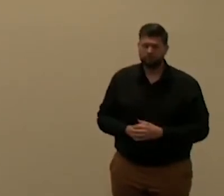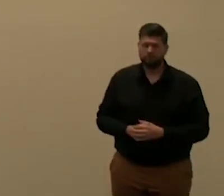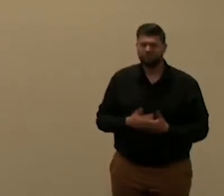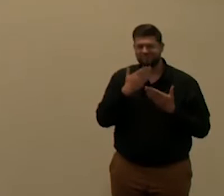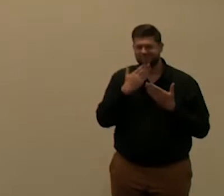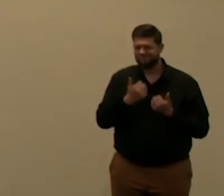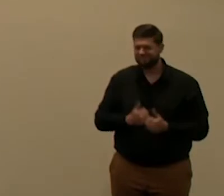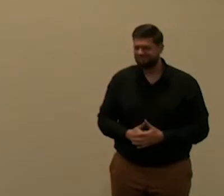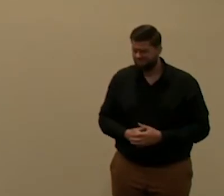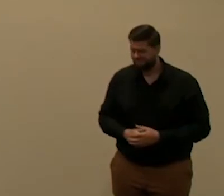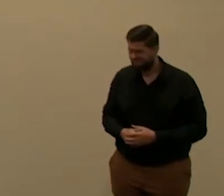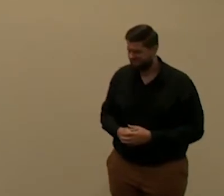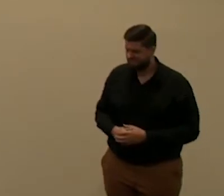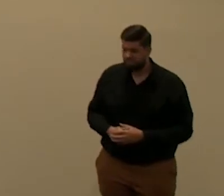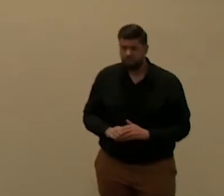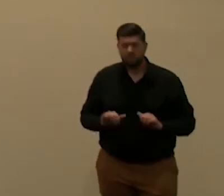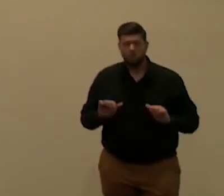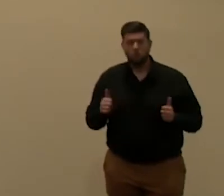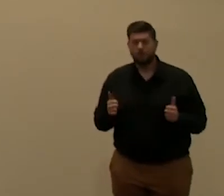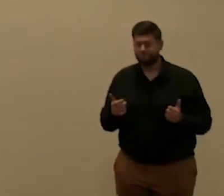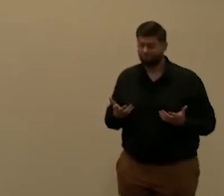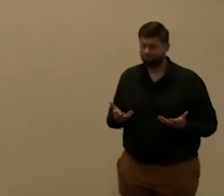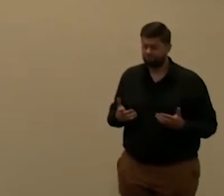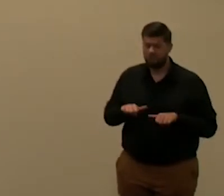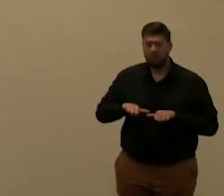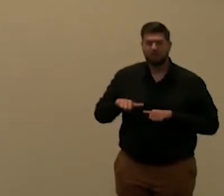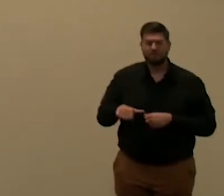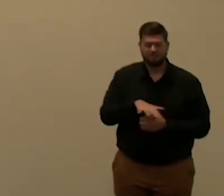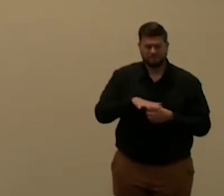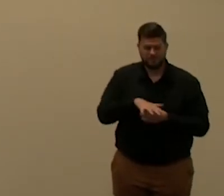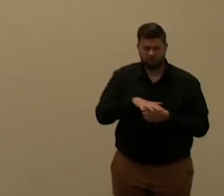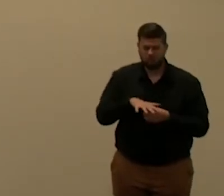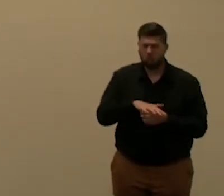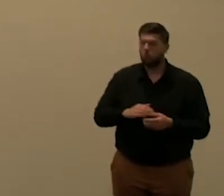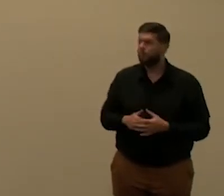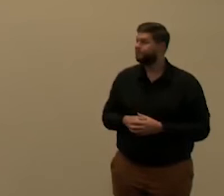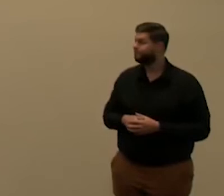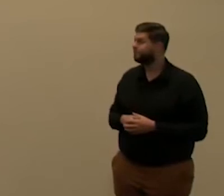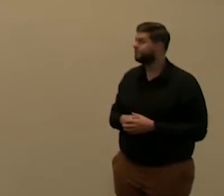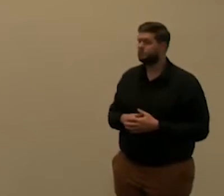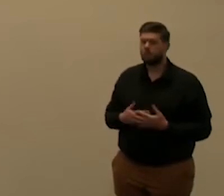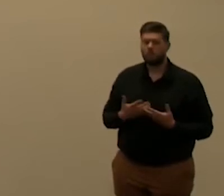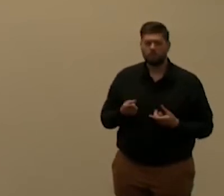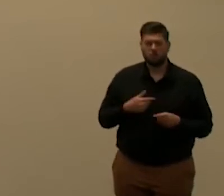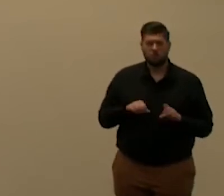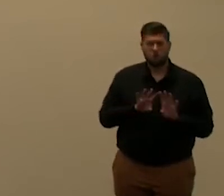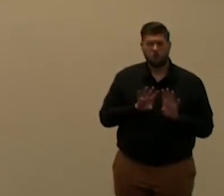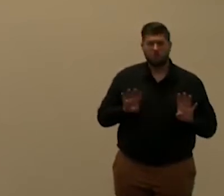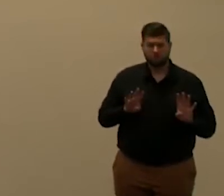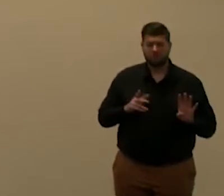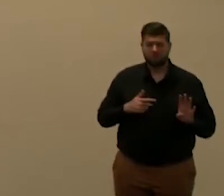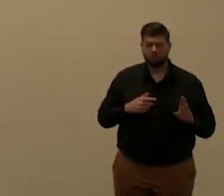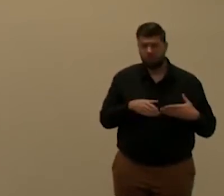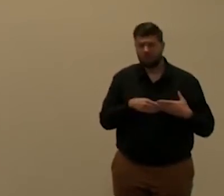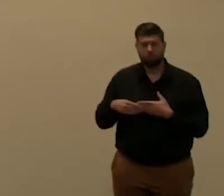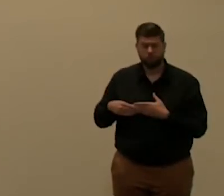Good. All right. So next scenario might be a steering committee. So you need to present the